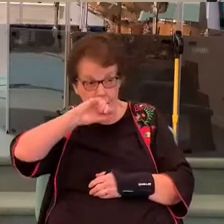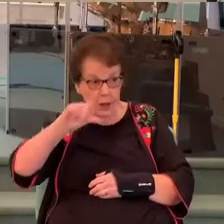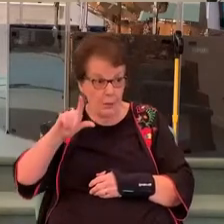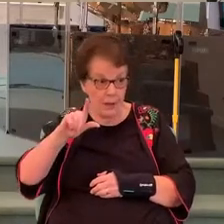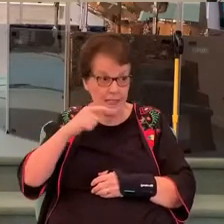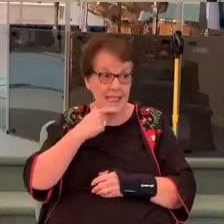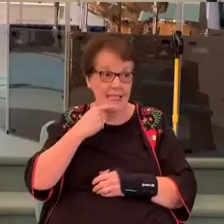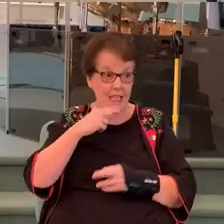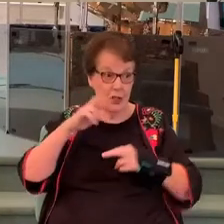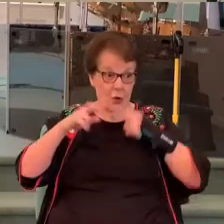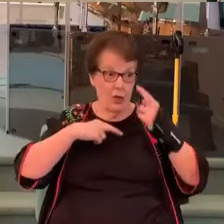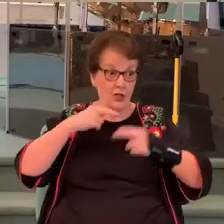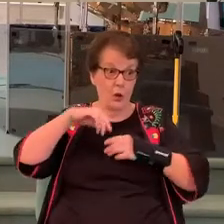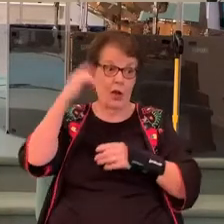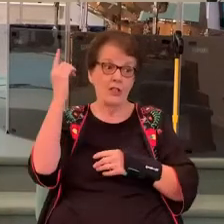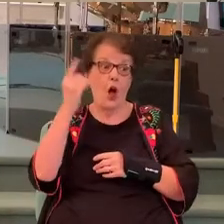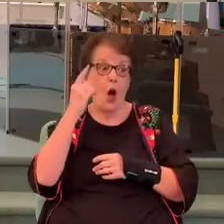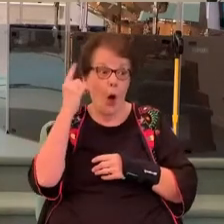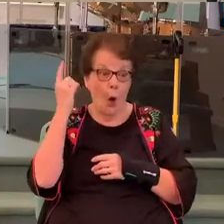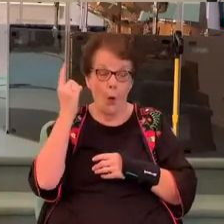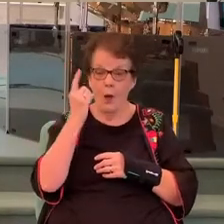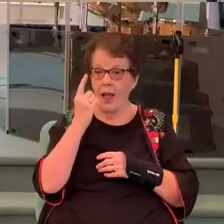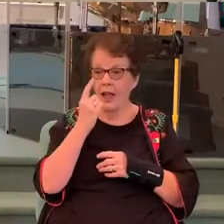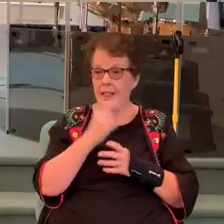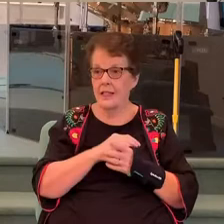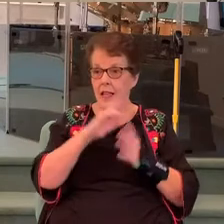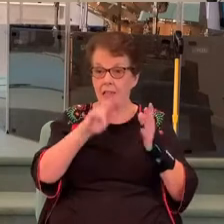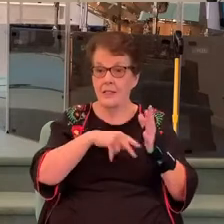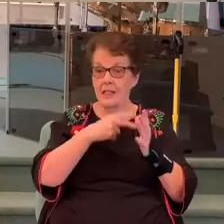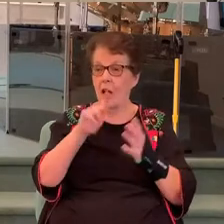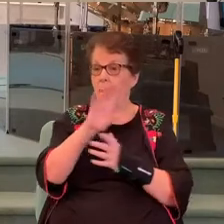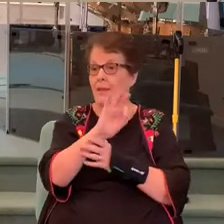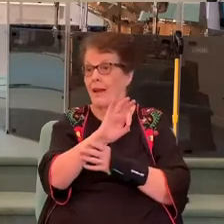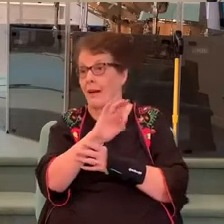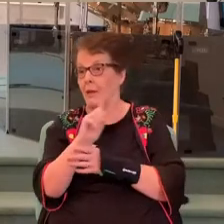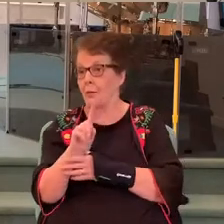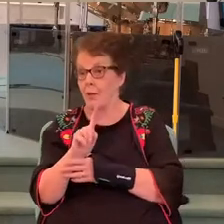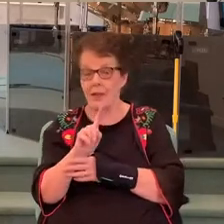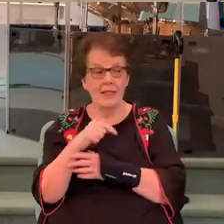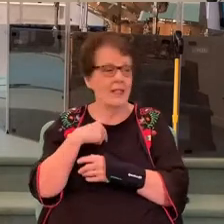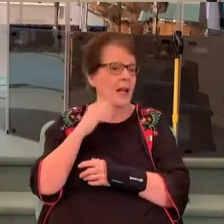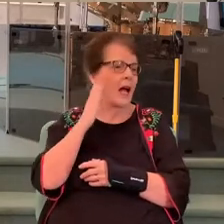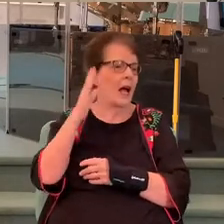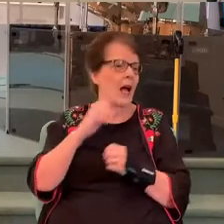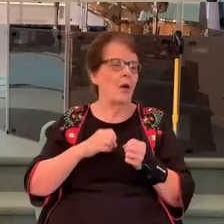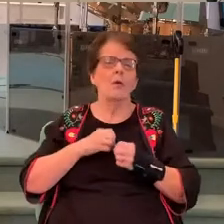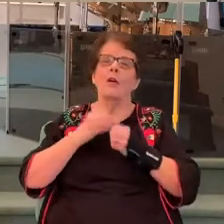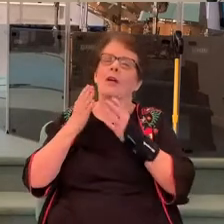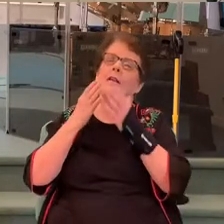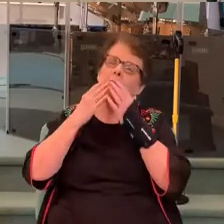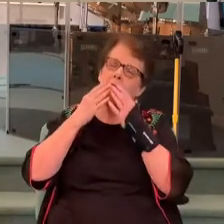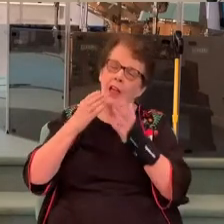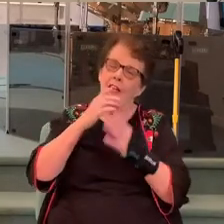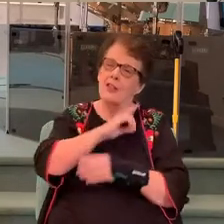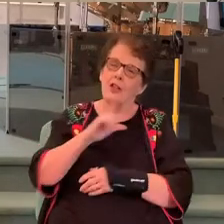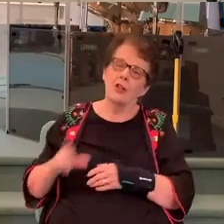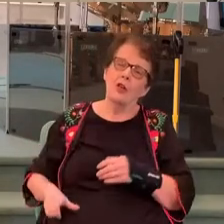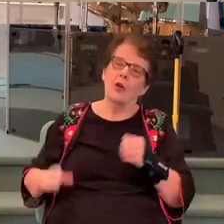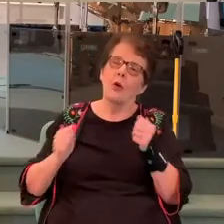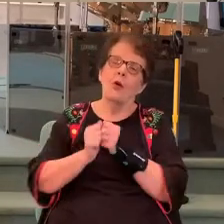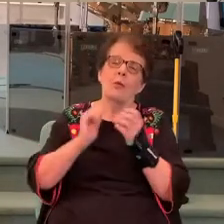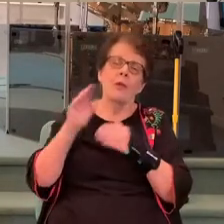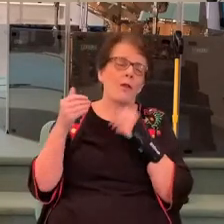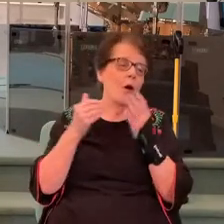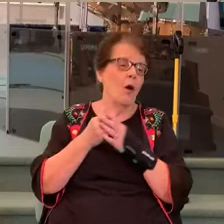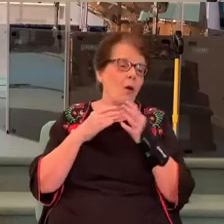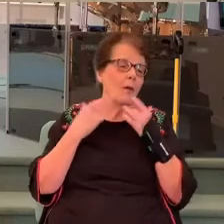always." Psalm 9, verse 1, the psalmist writes, "I will give thanks to the Lord with my whole heart. I will recount all